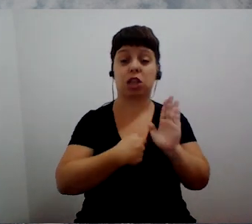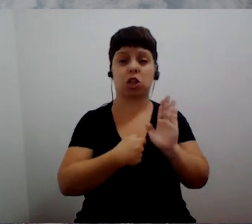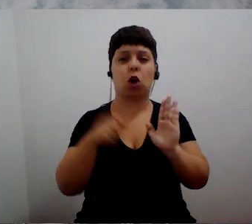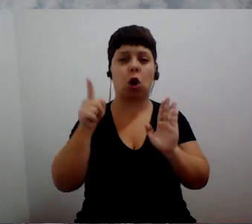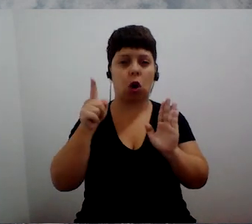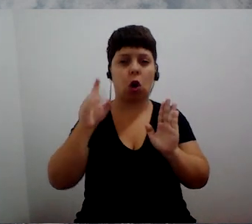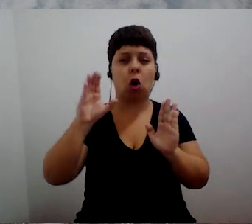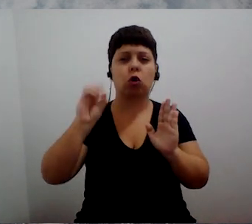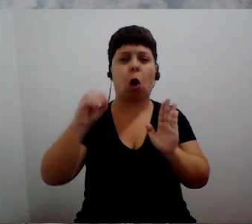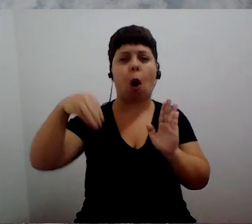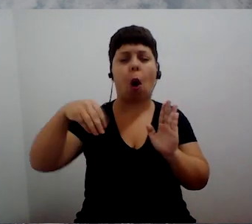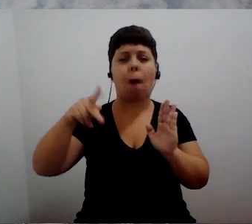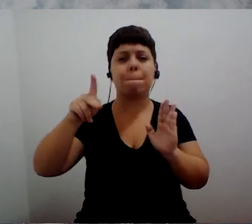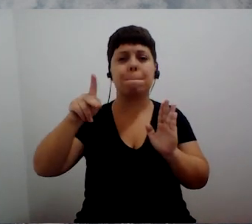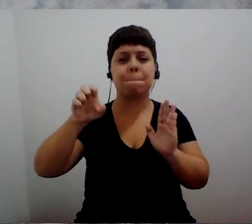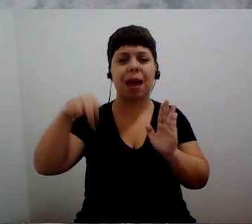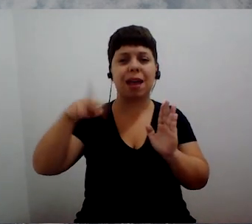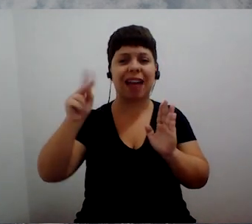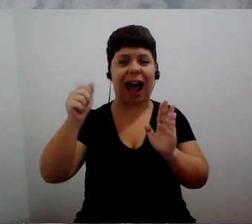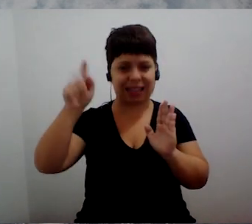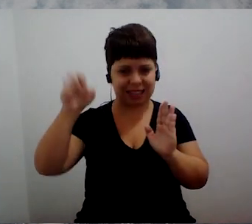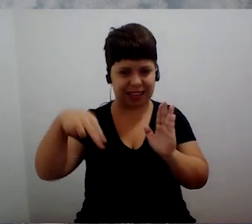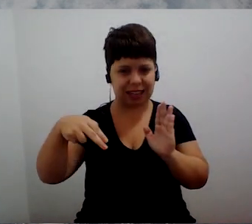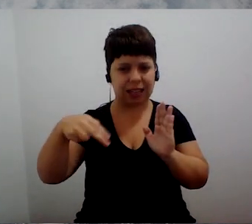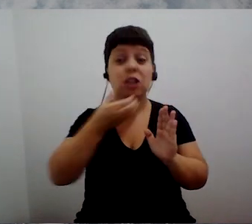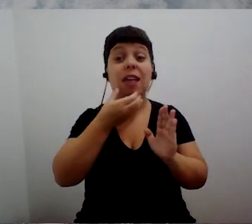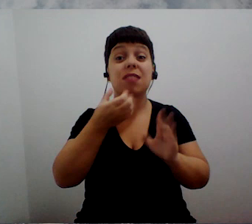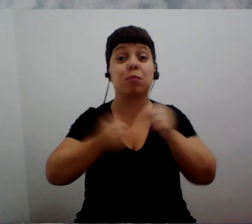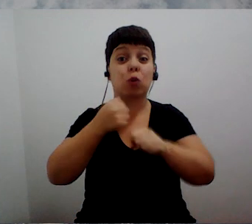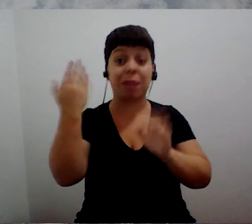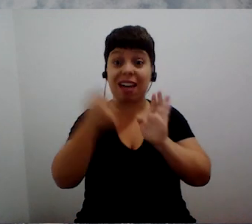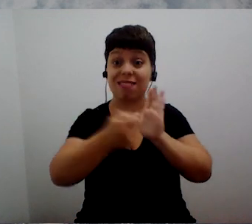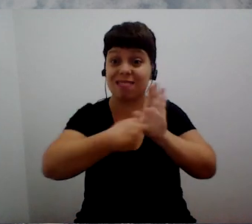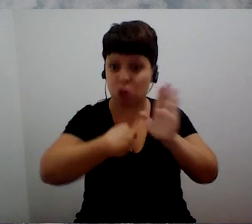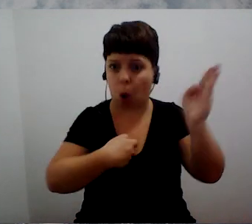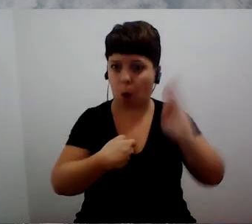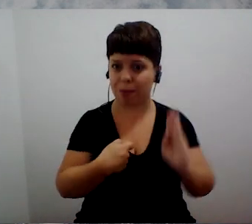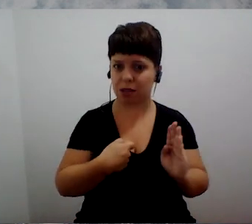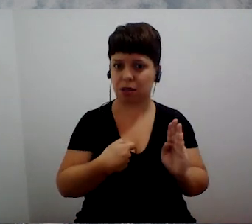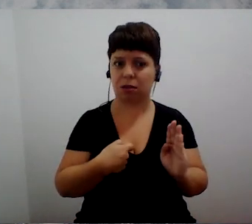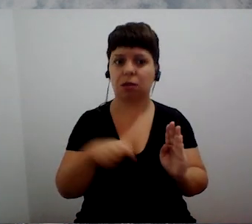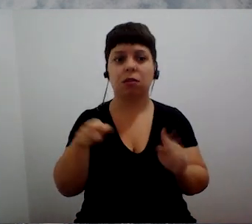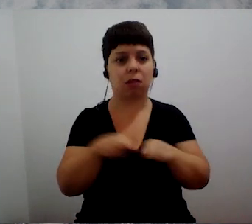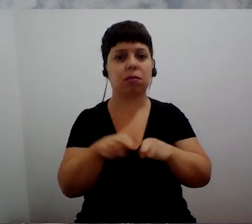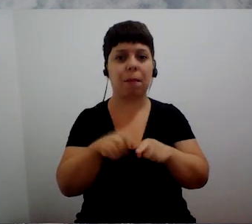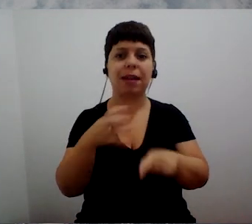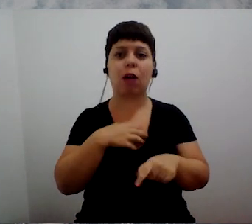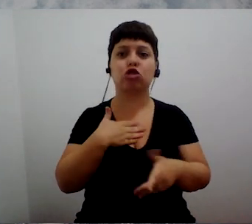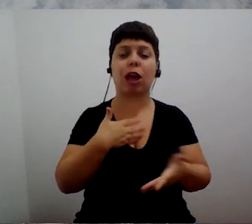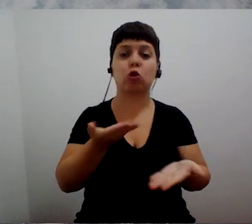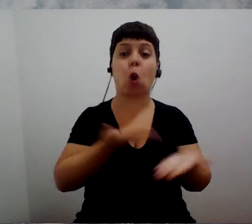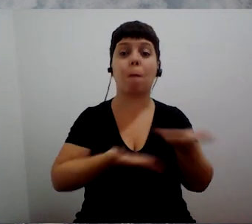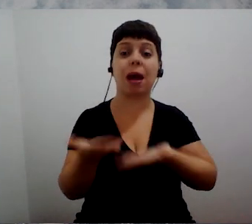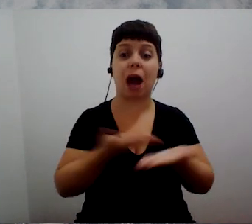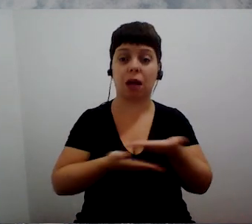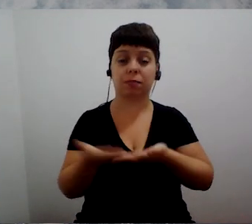Copenhagen Declaration on Fishery Crimes in December of last year. And this is also then another platform for cooperation. We